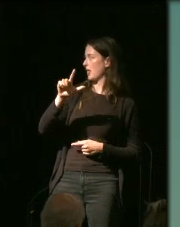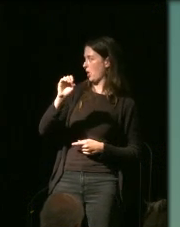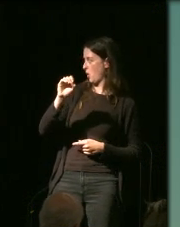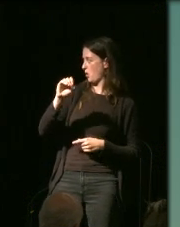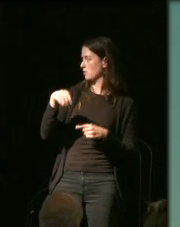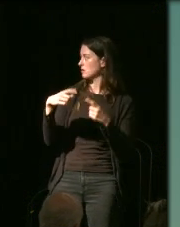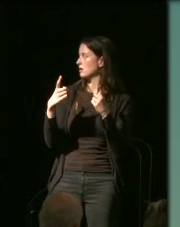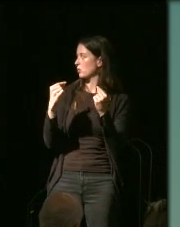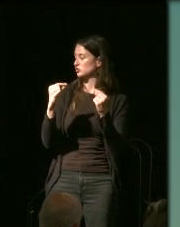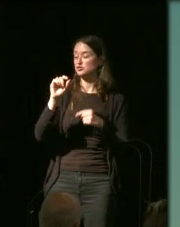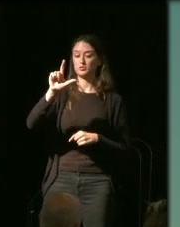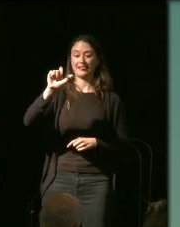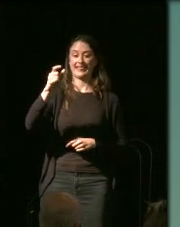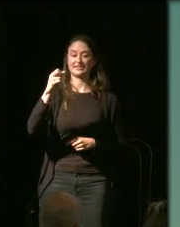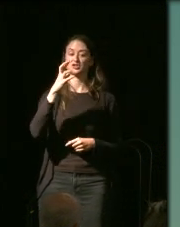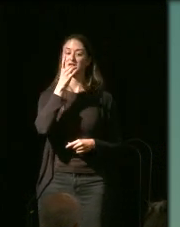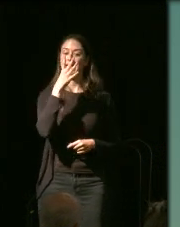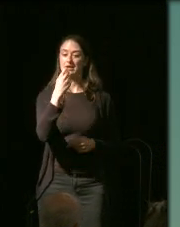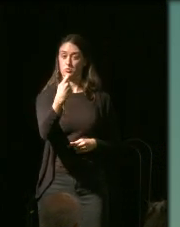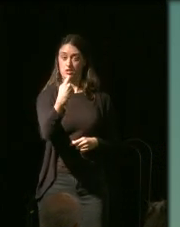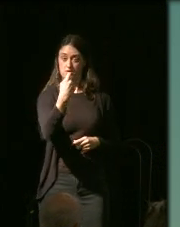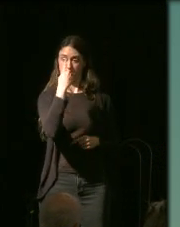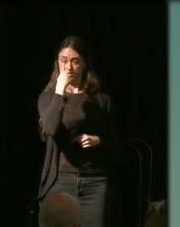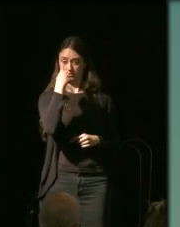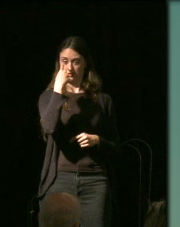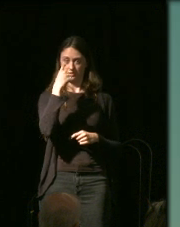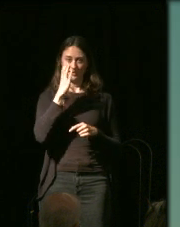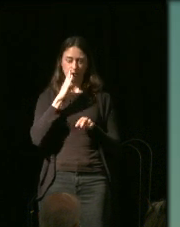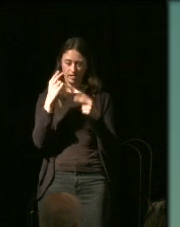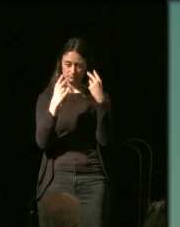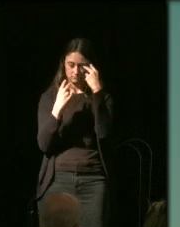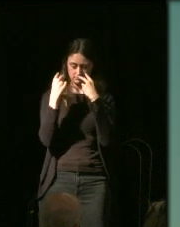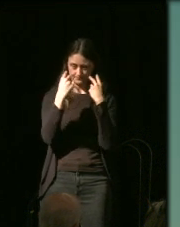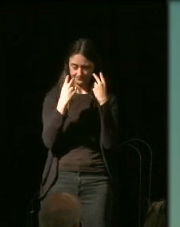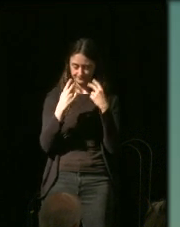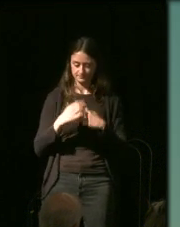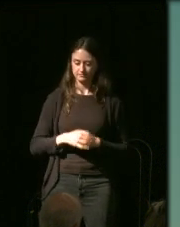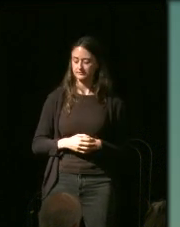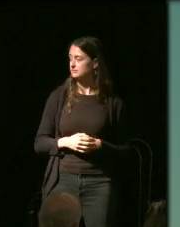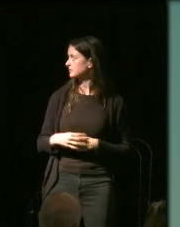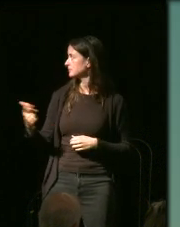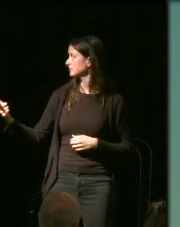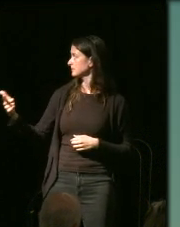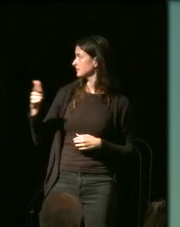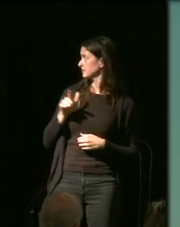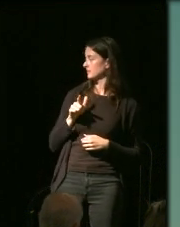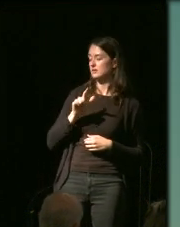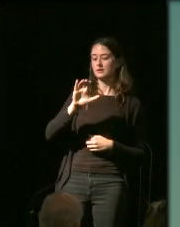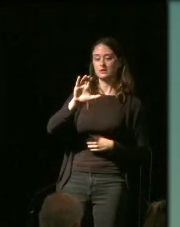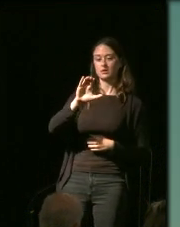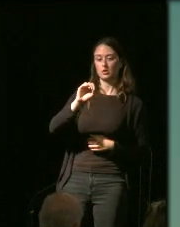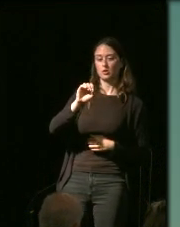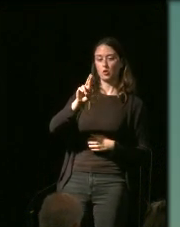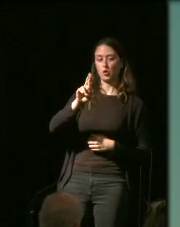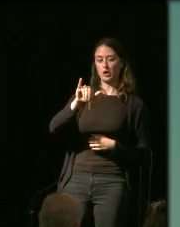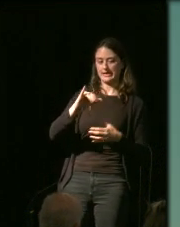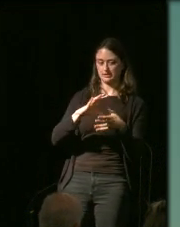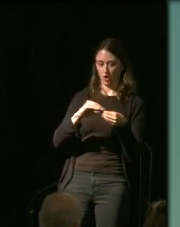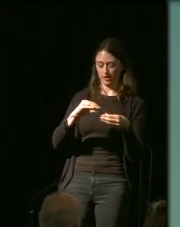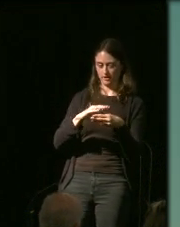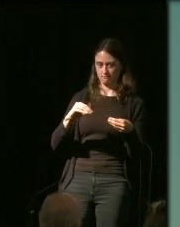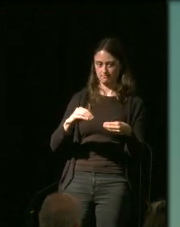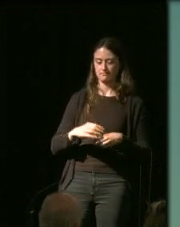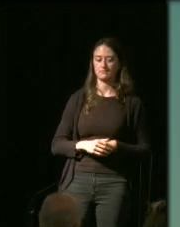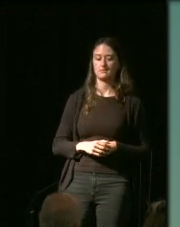The second study we want to talk to you about today is the Prospective Natural History of Visual Loss